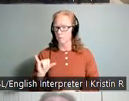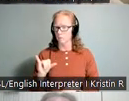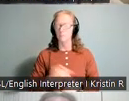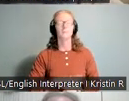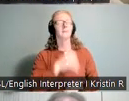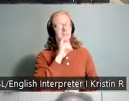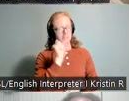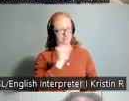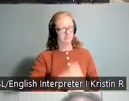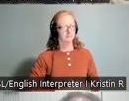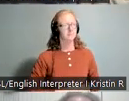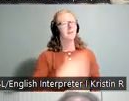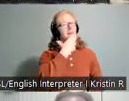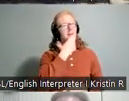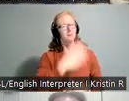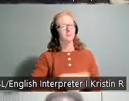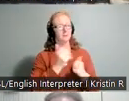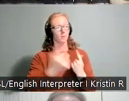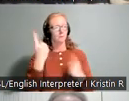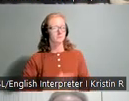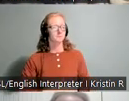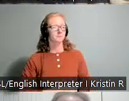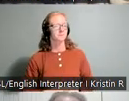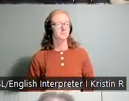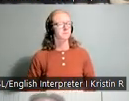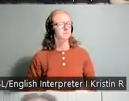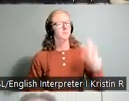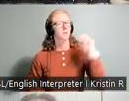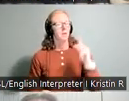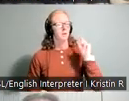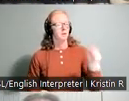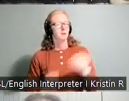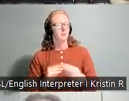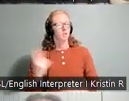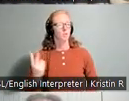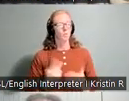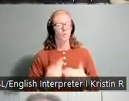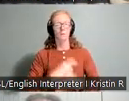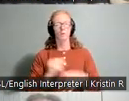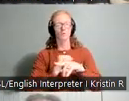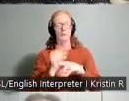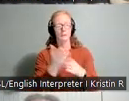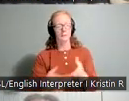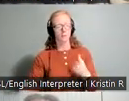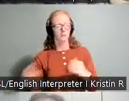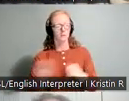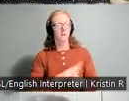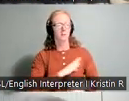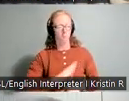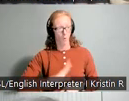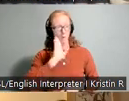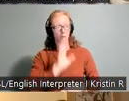Yes. Thank you. Thank you all. Okay, number two, review of training materials.